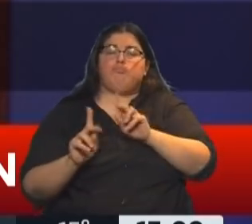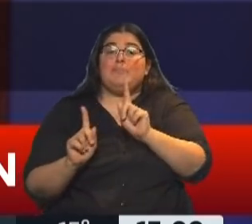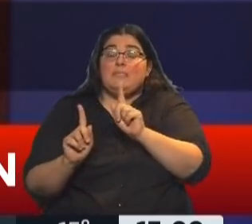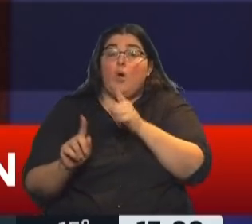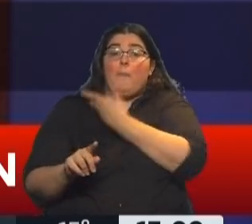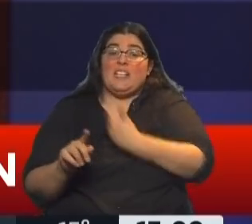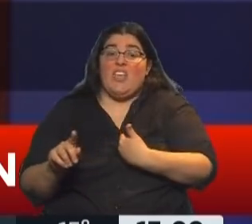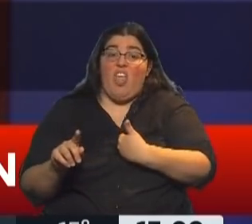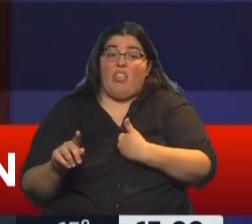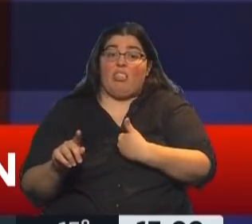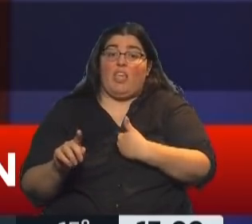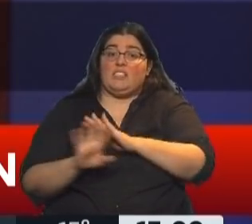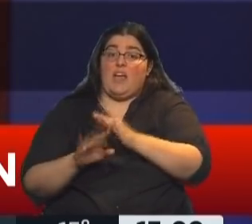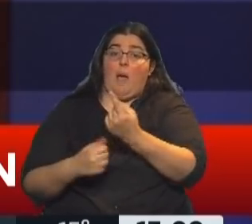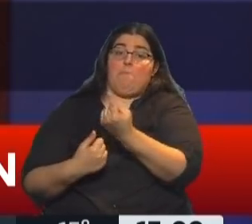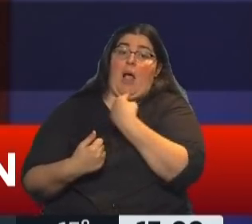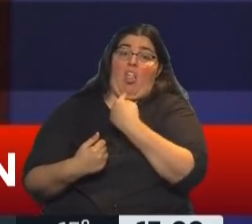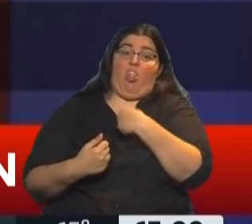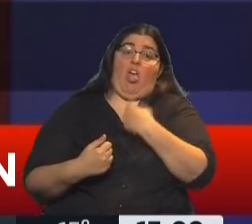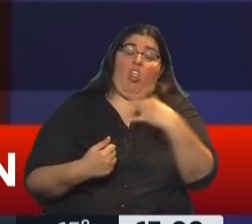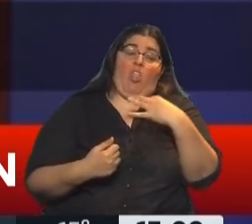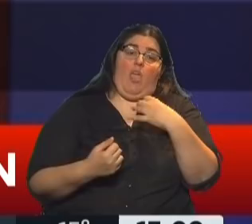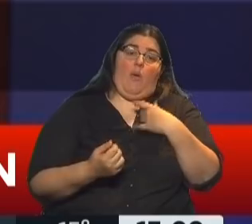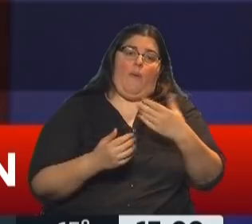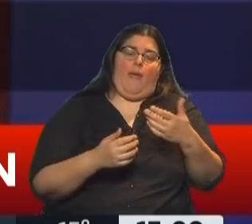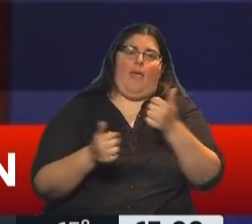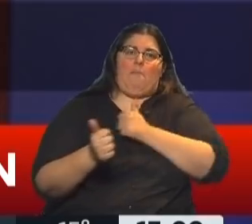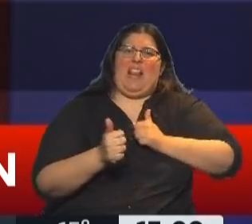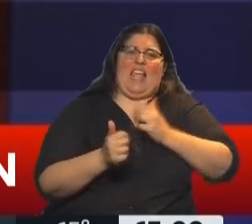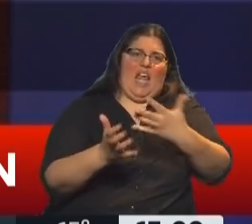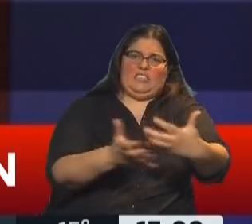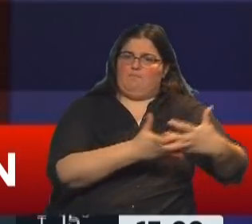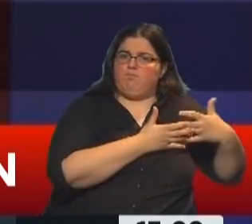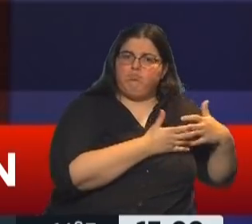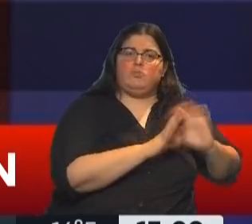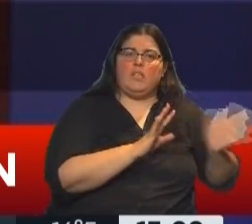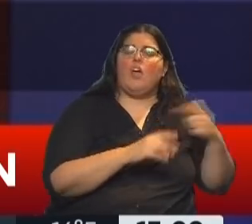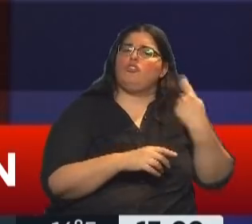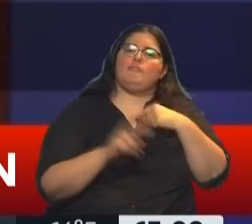the president gave us the order to draw down. We certainly have been watching what the Taliban is doing.